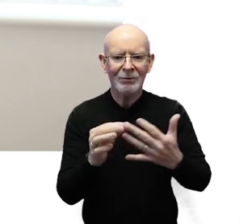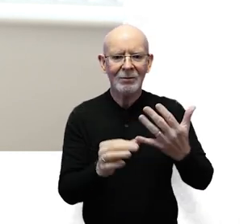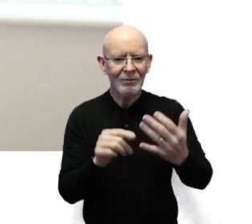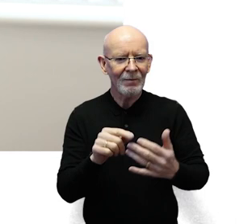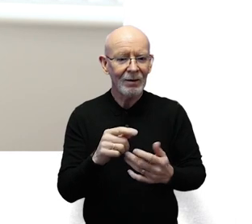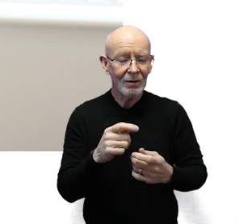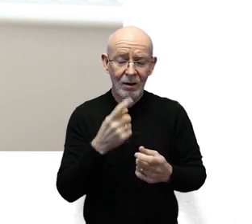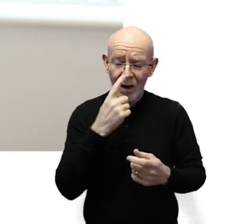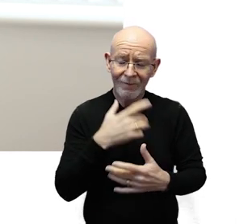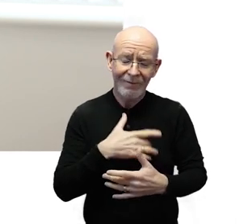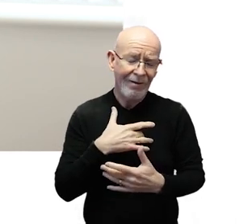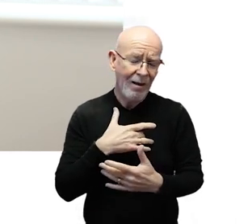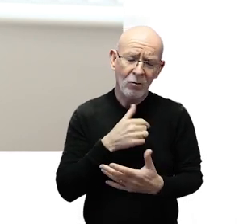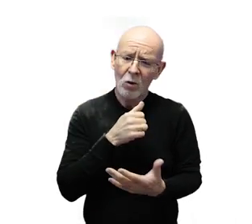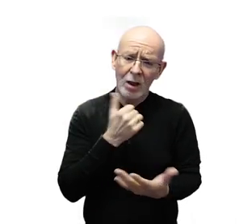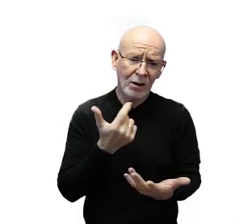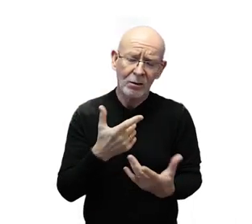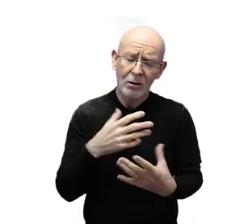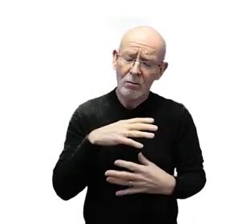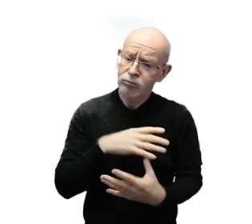very unpleasant and exhausting.